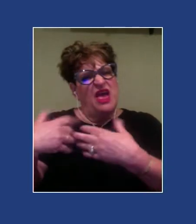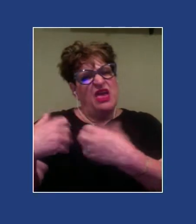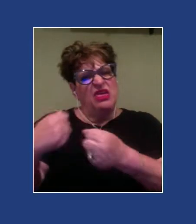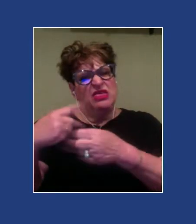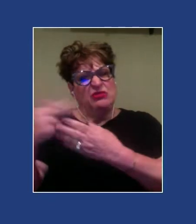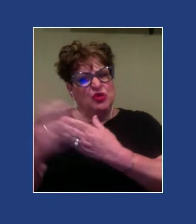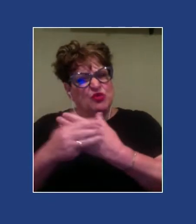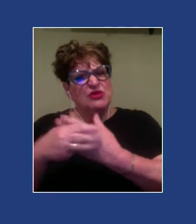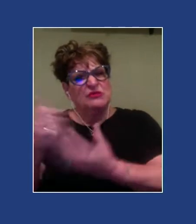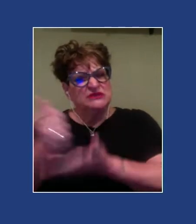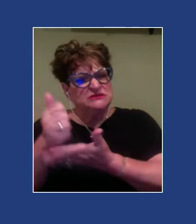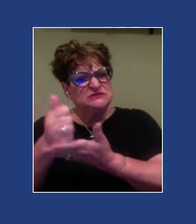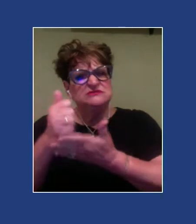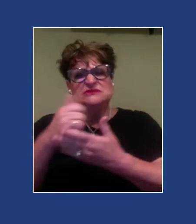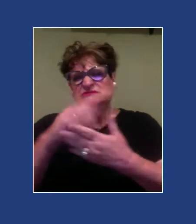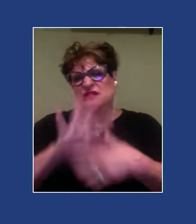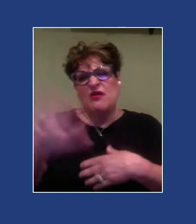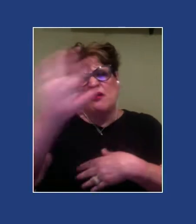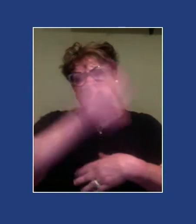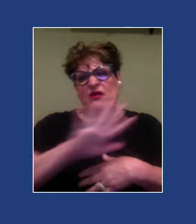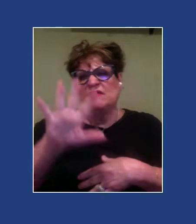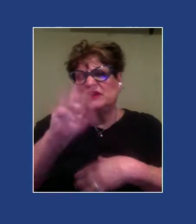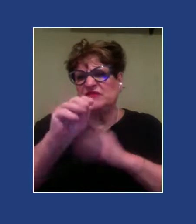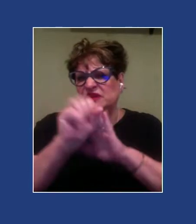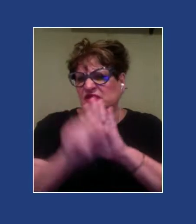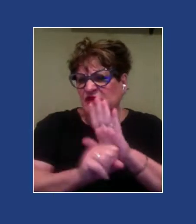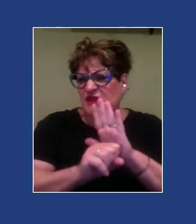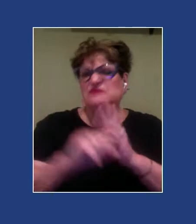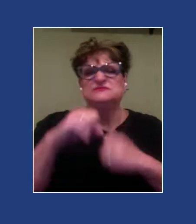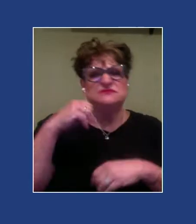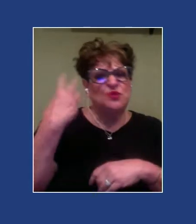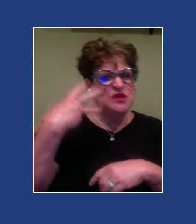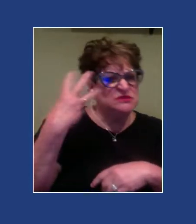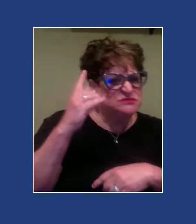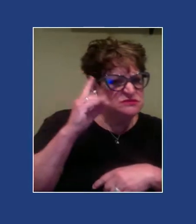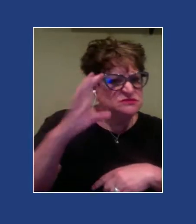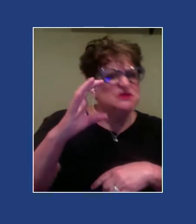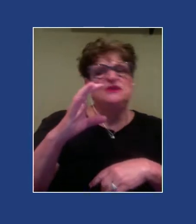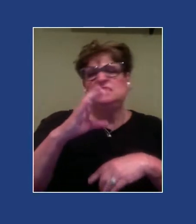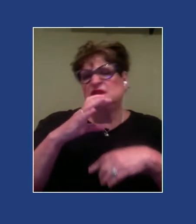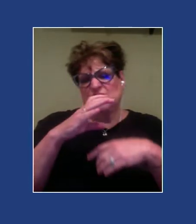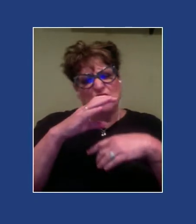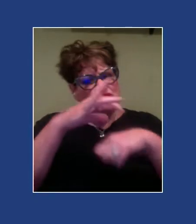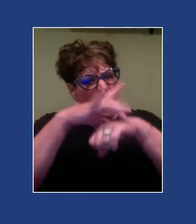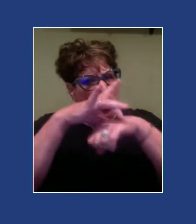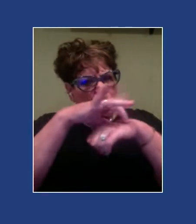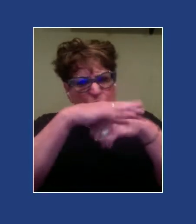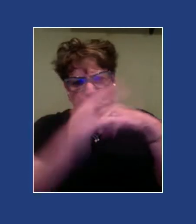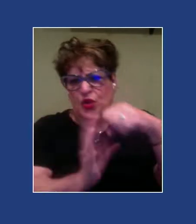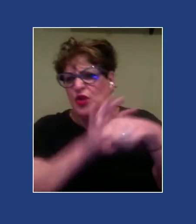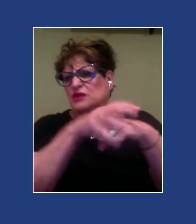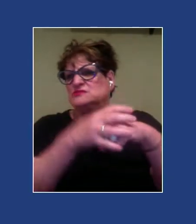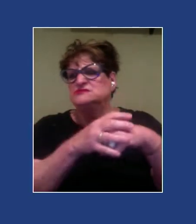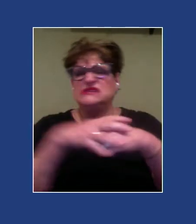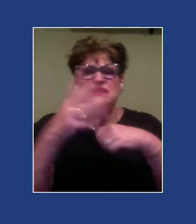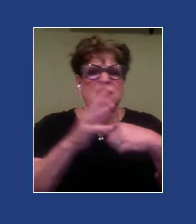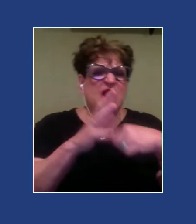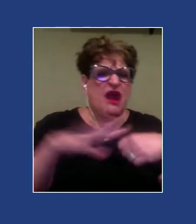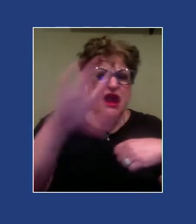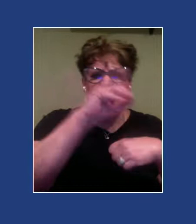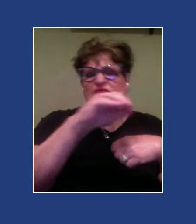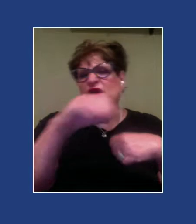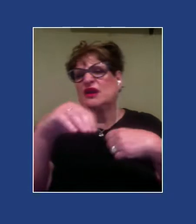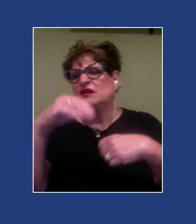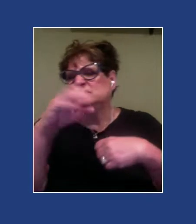work in all 50 states, in DC and Puerto Rico, and increasingly around the world, in Uganda, Jamaica, India, South